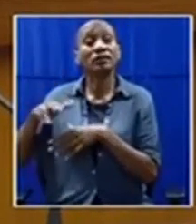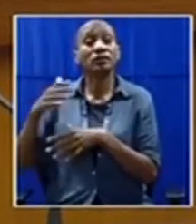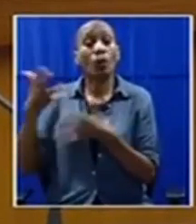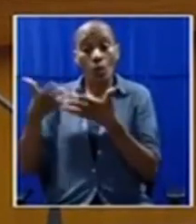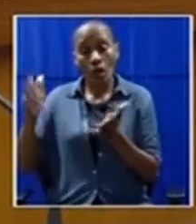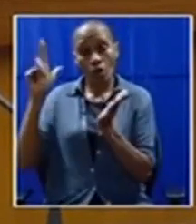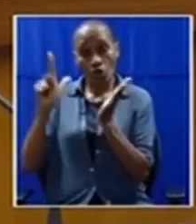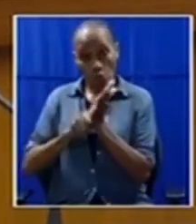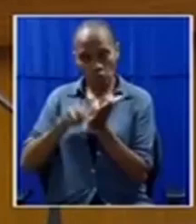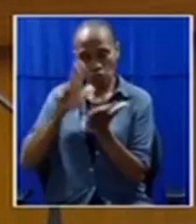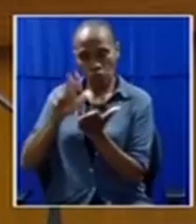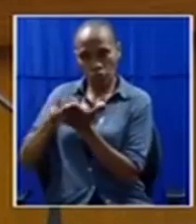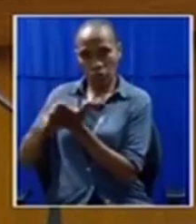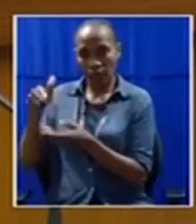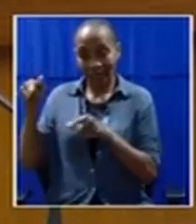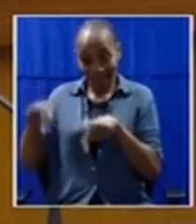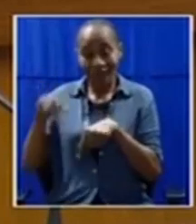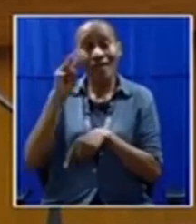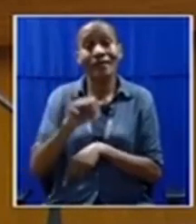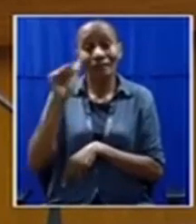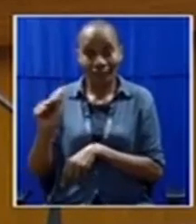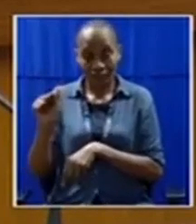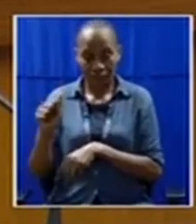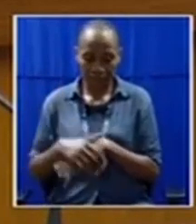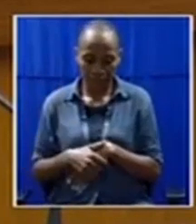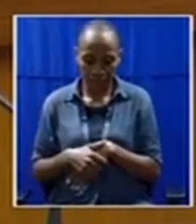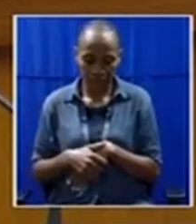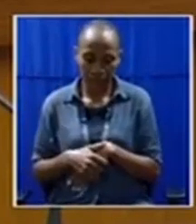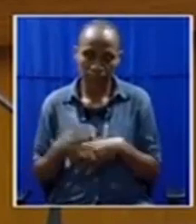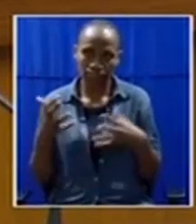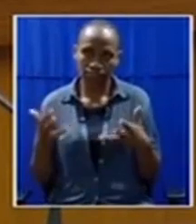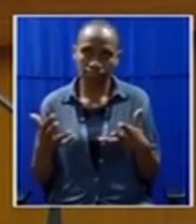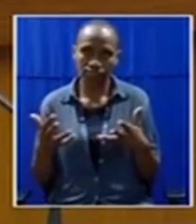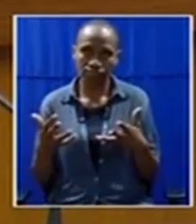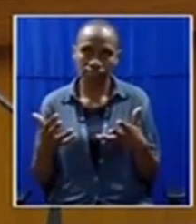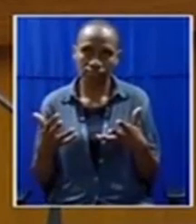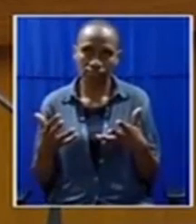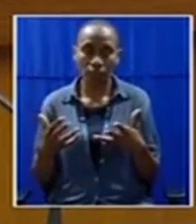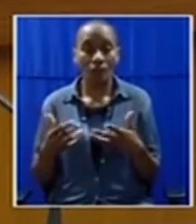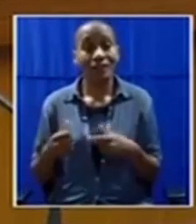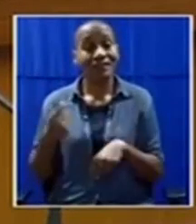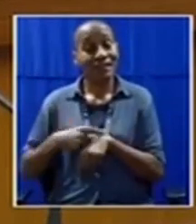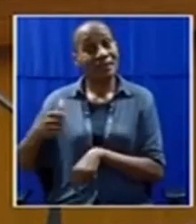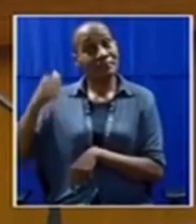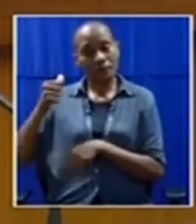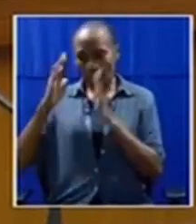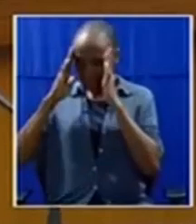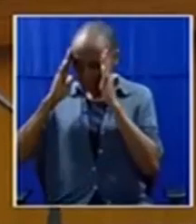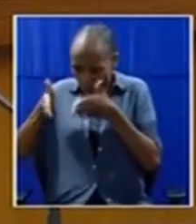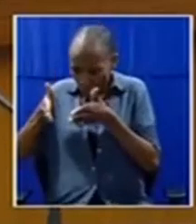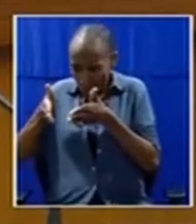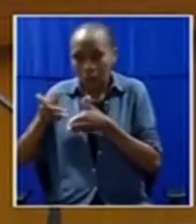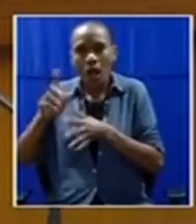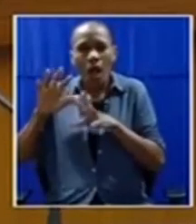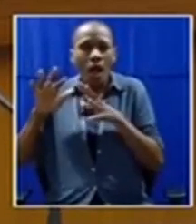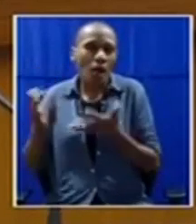House, the National Assembly. And the attention they paid to this matter in